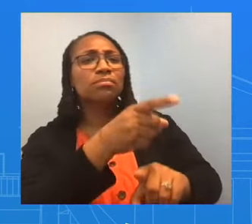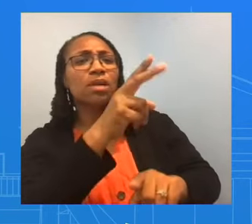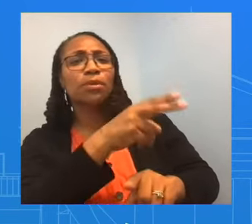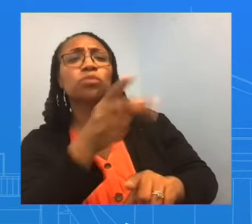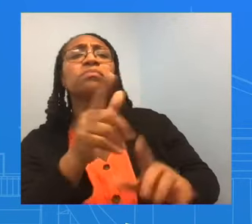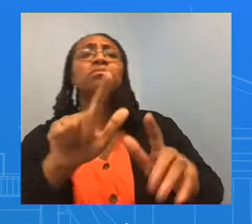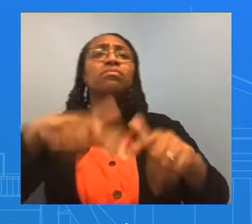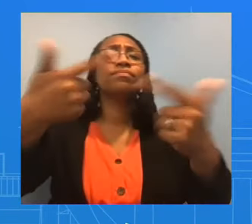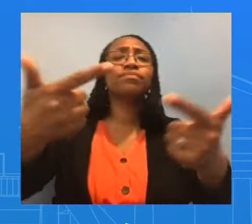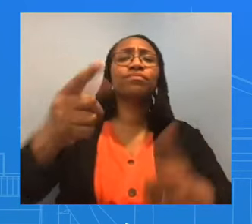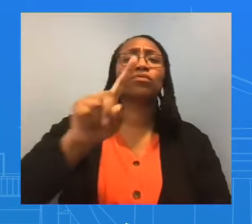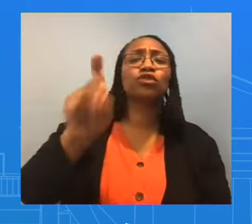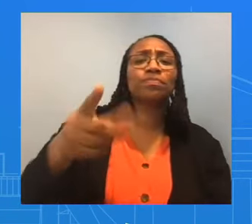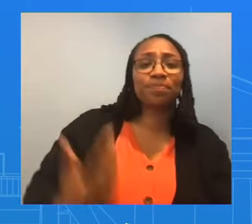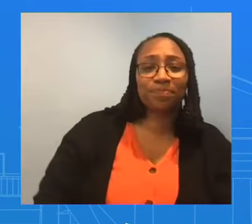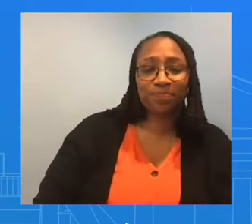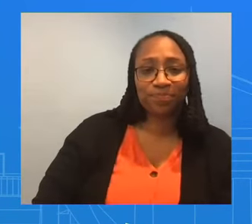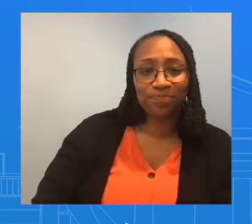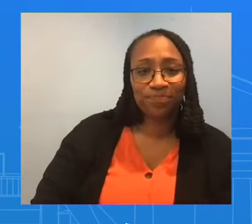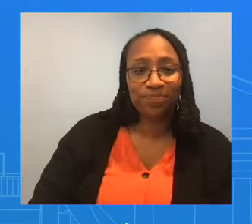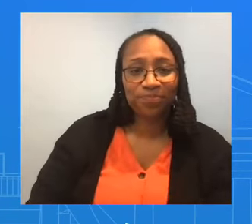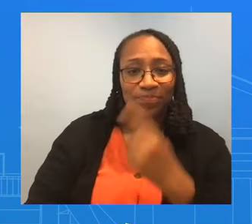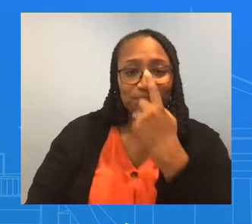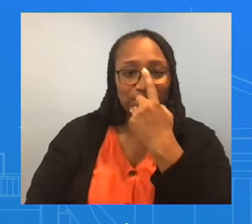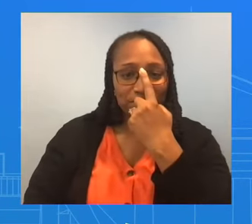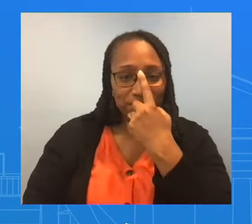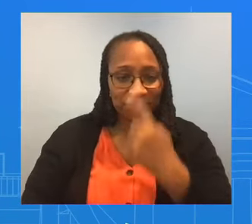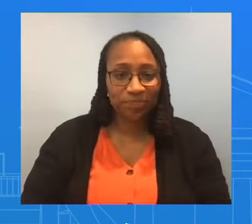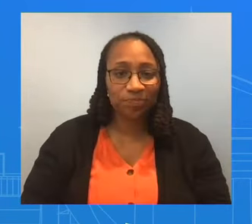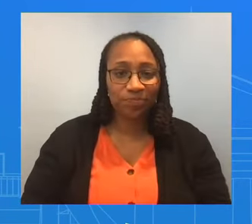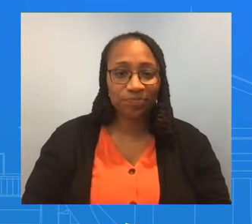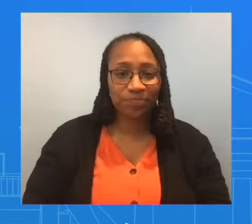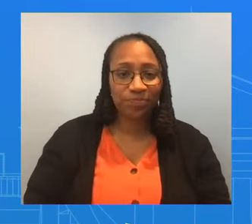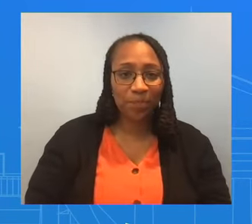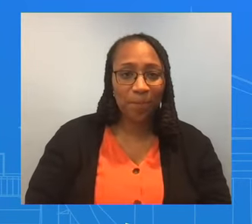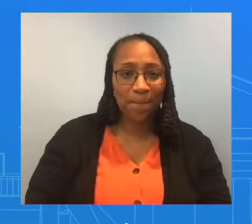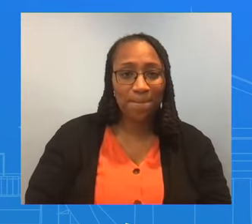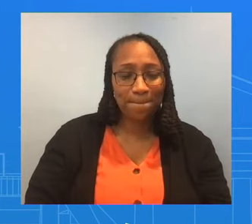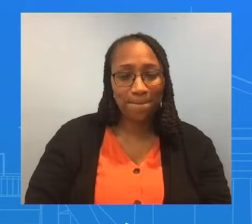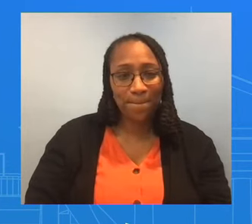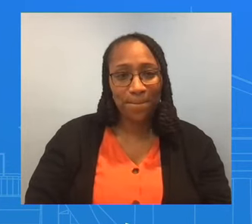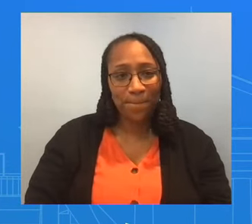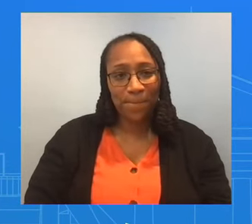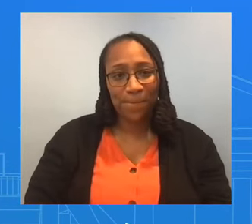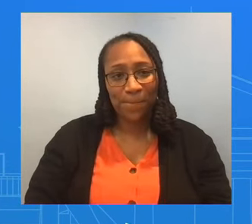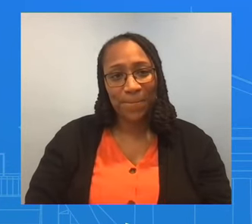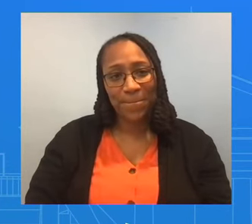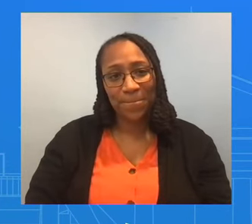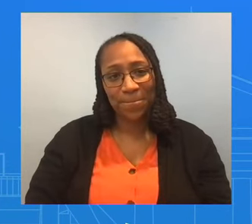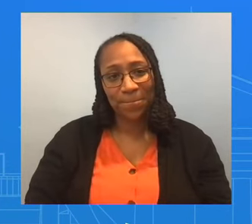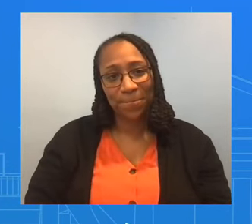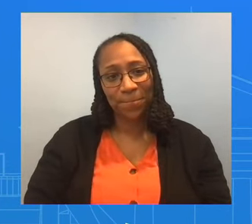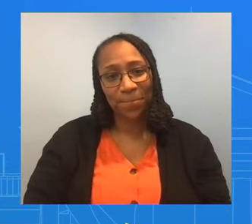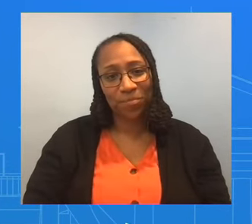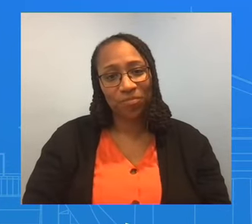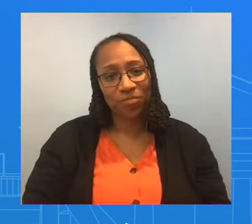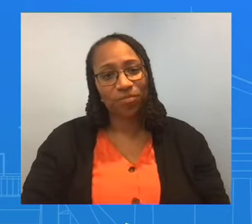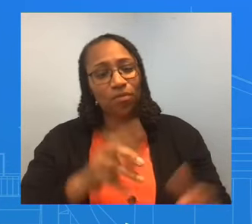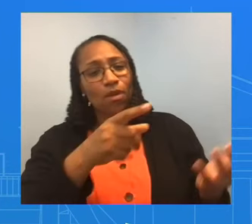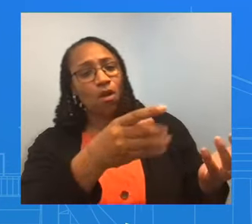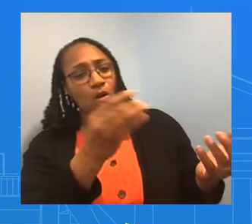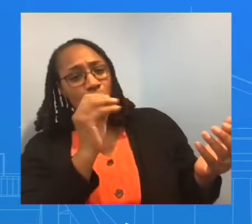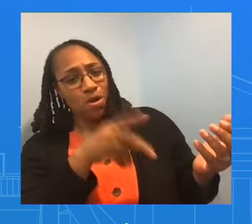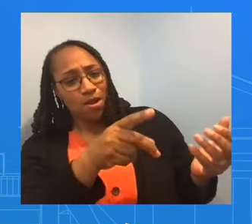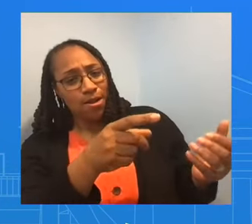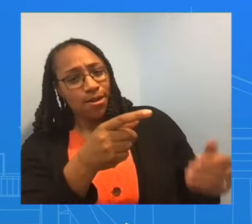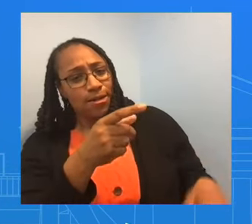The air is much clearer today, but the Canadian wildfires are still ongoing. Do you have any update on the coordination between the White House